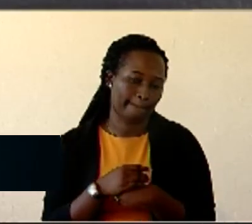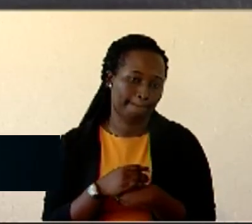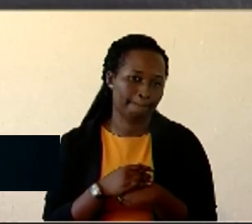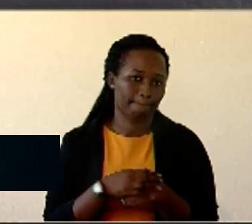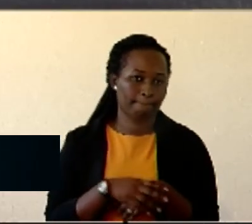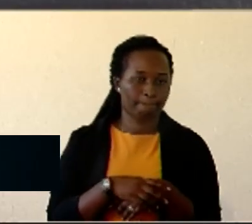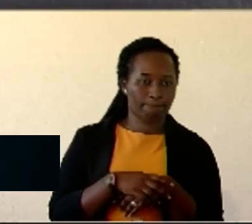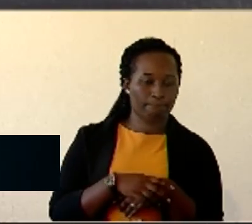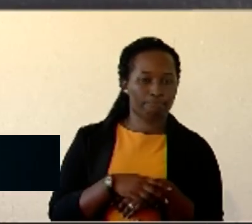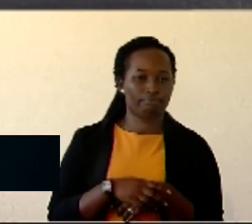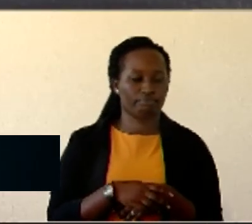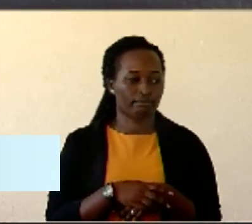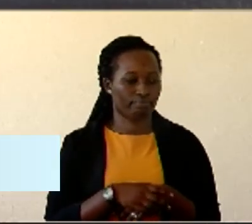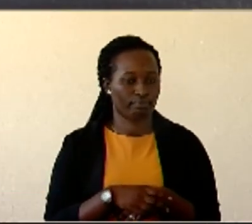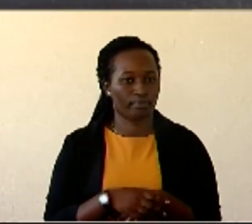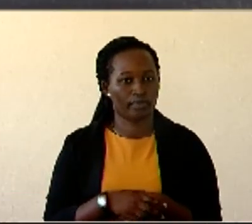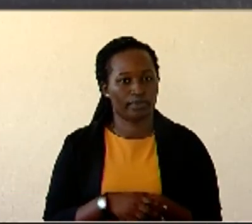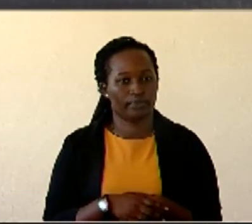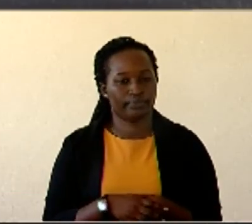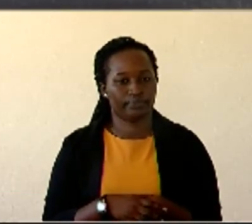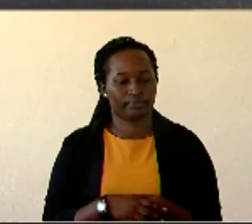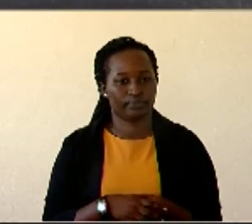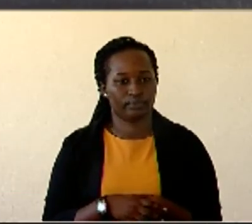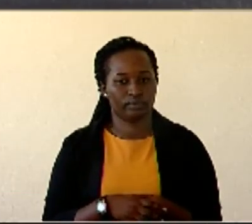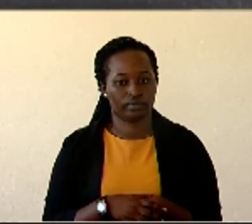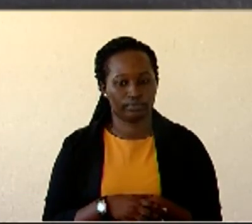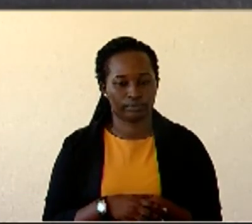increase, that may lead to an increase,